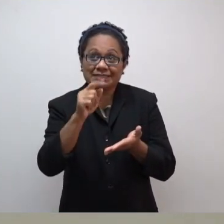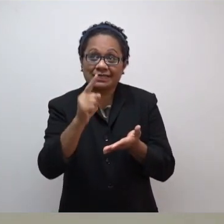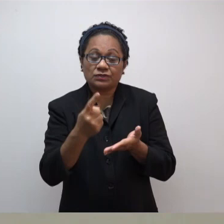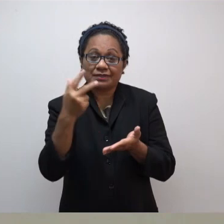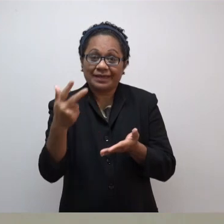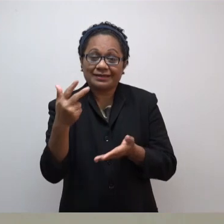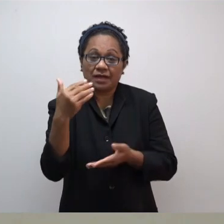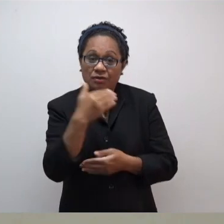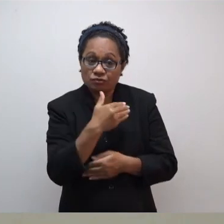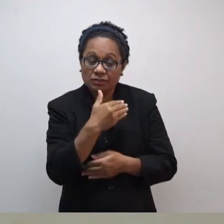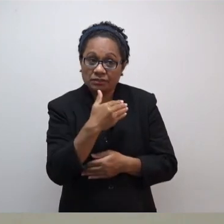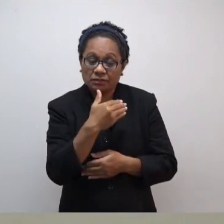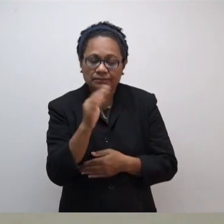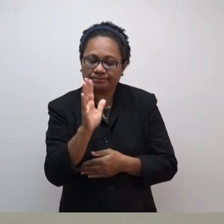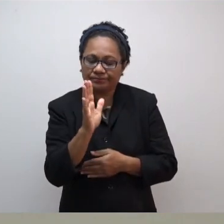46,800